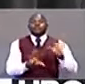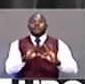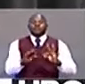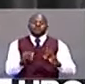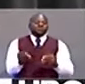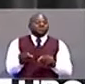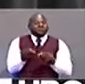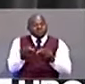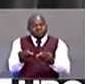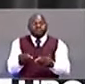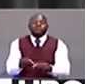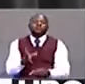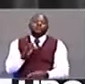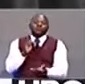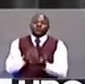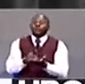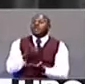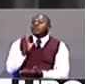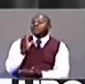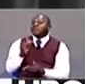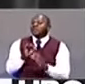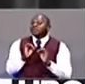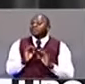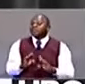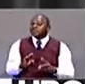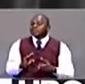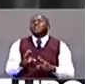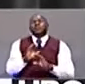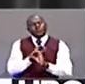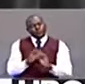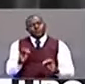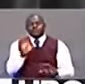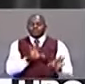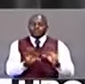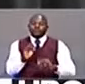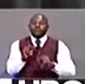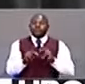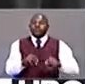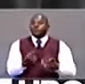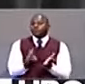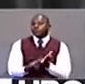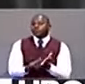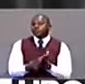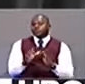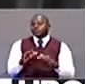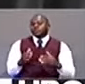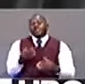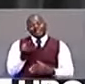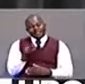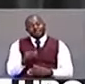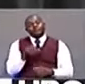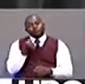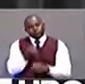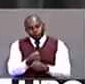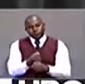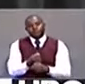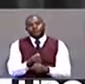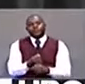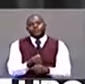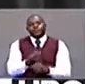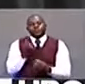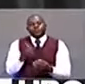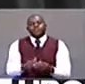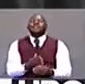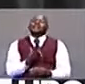you can give to him. There is no more gift you can give to the people of Uganda if you do what